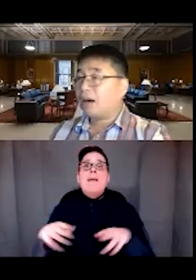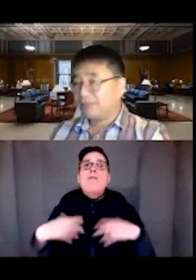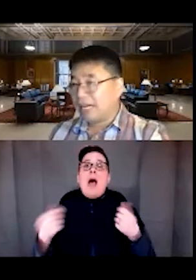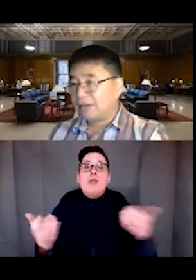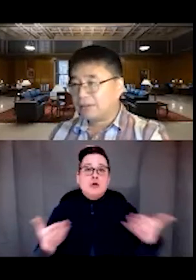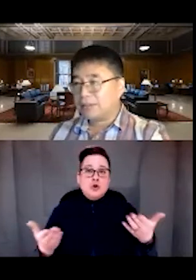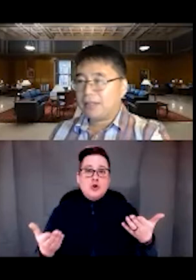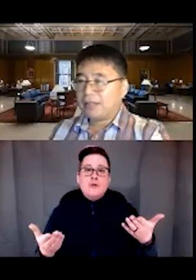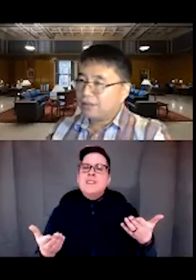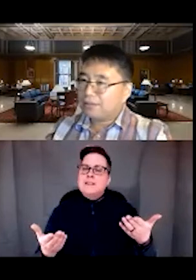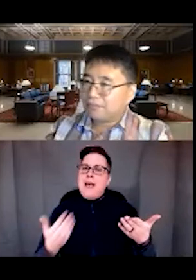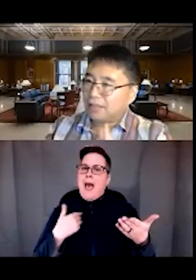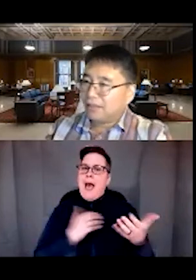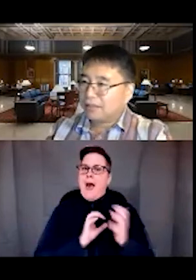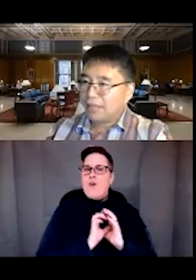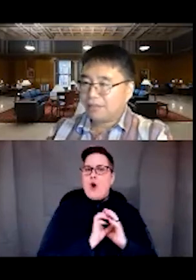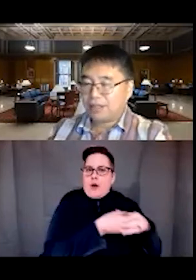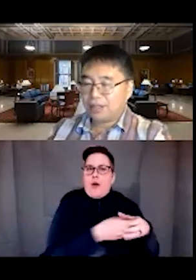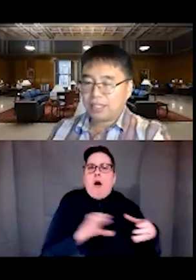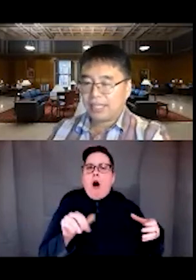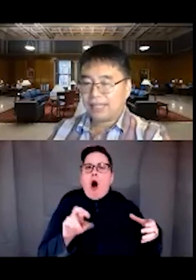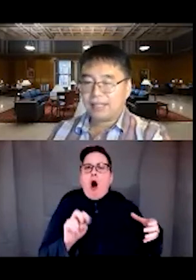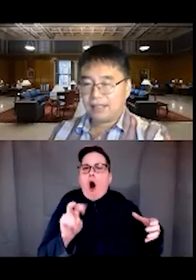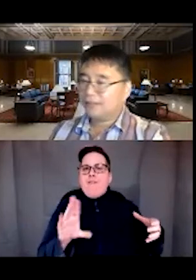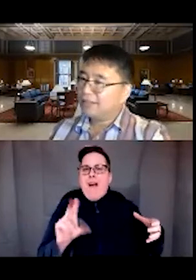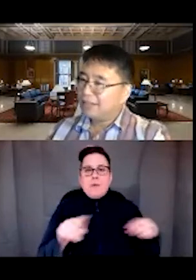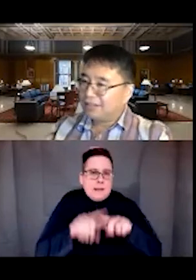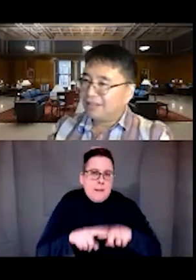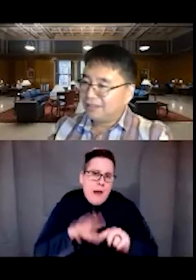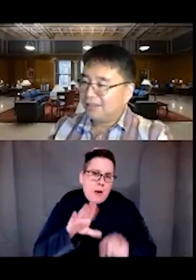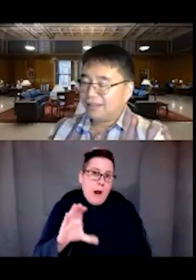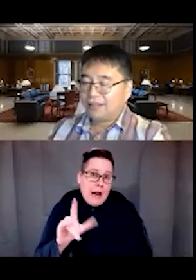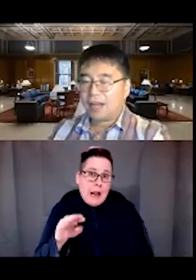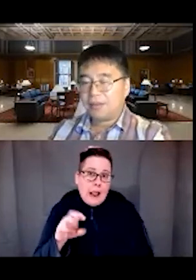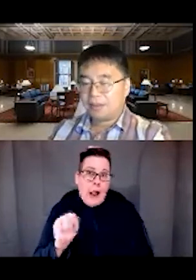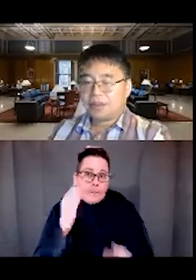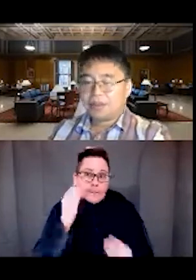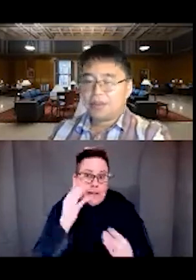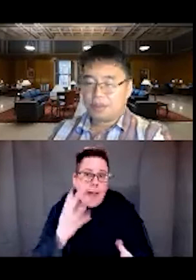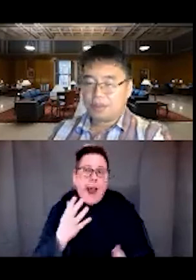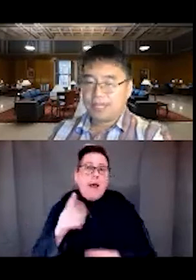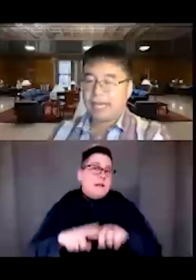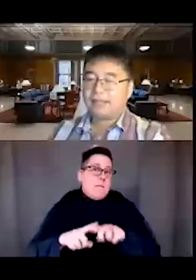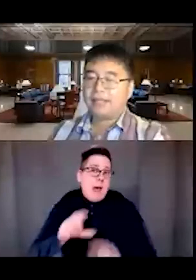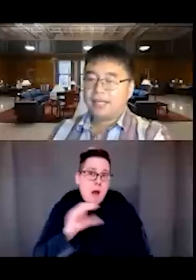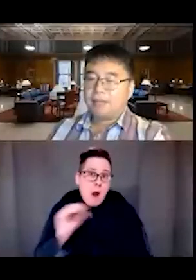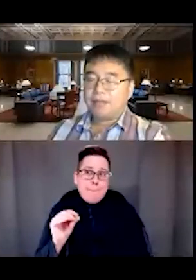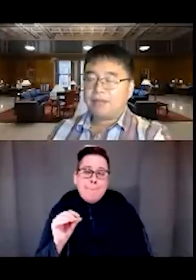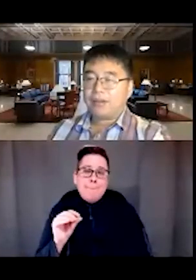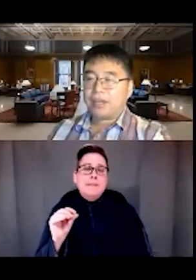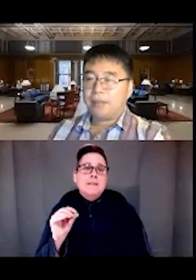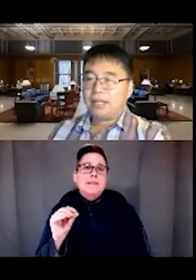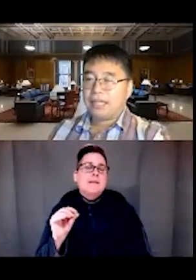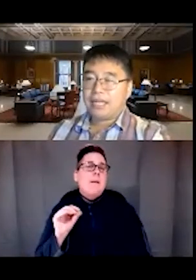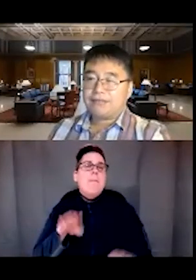can be carved out. So depending on the claims that you're looking at and the company that you're looking at, behavioral